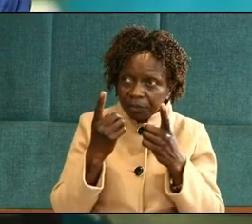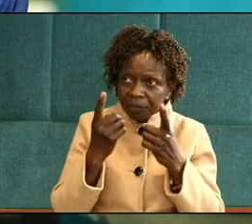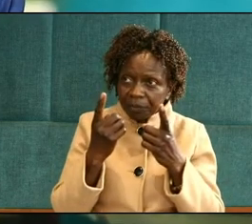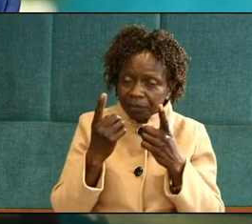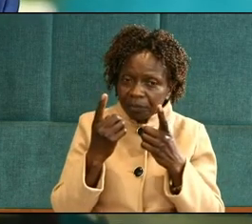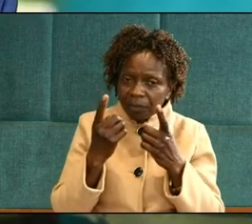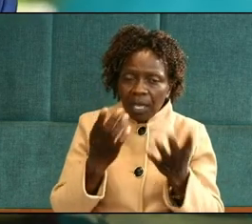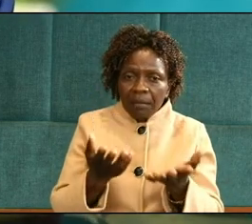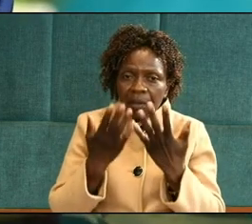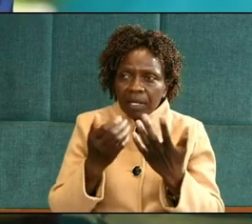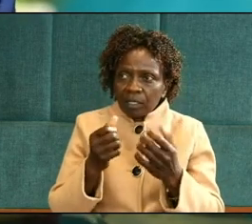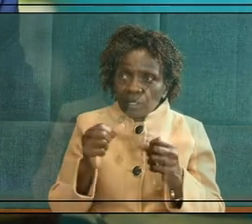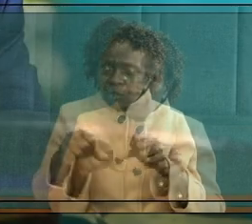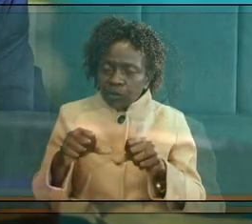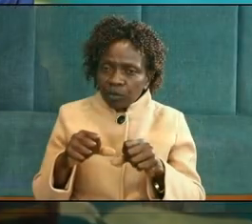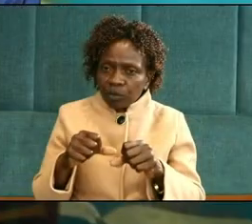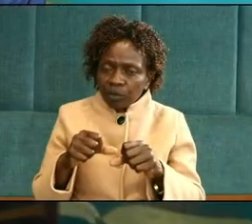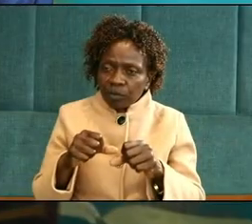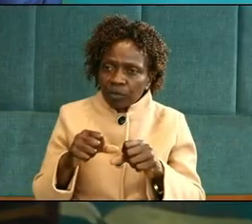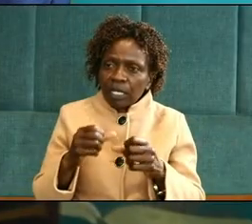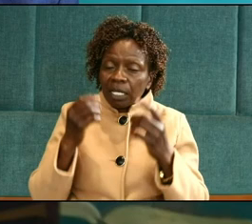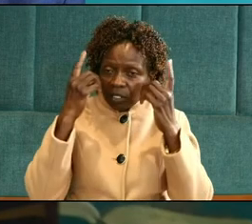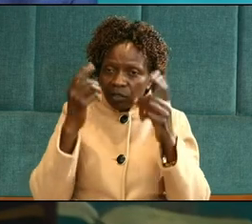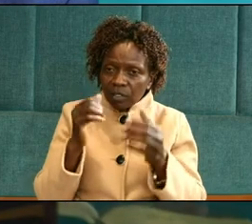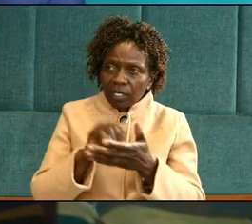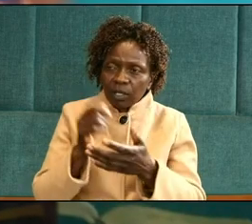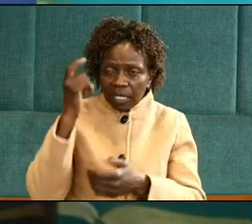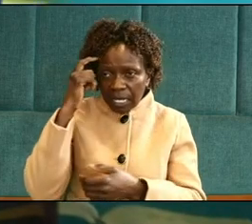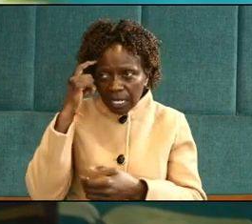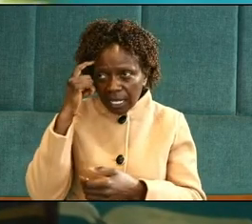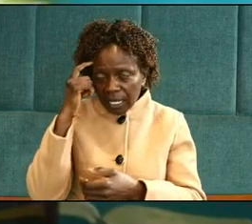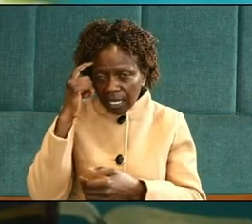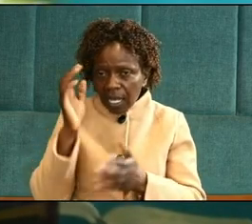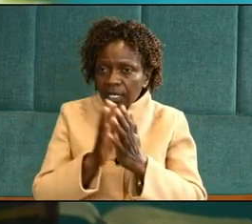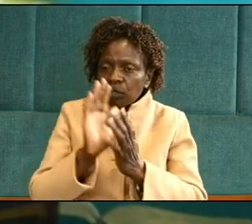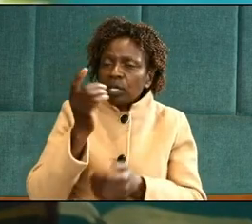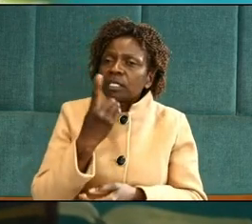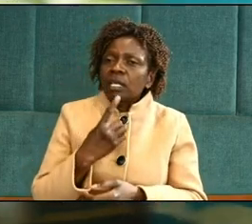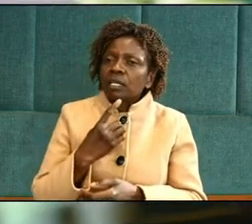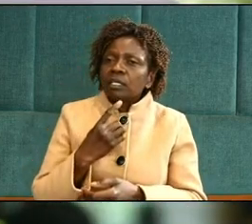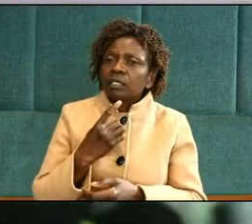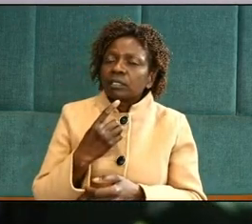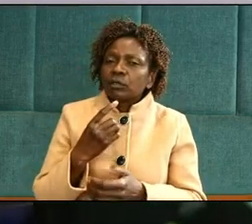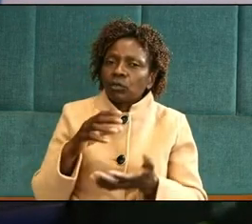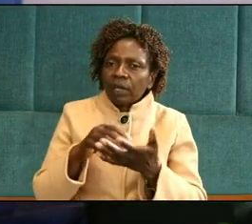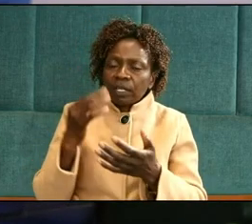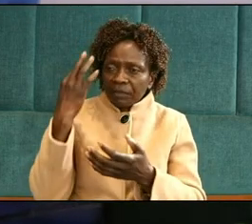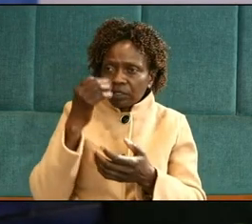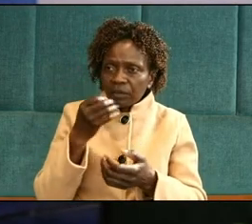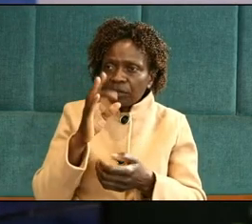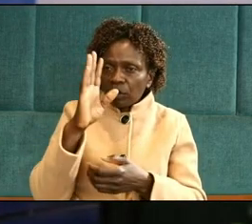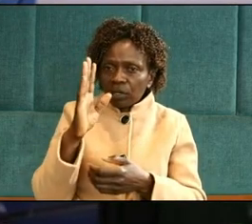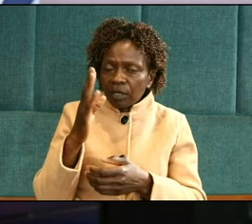heterosexual relation that you are contemplating. And you desire to find the face of God before you find